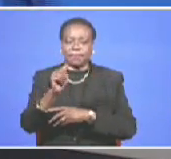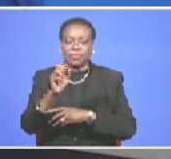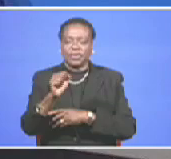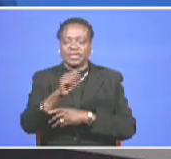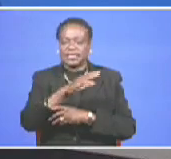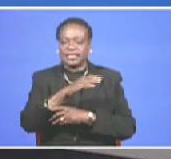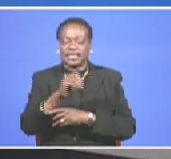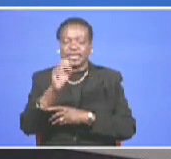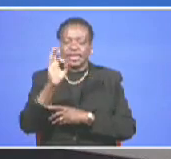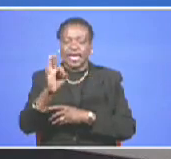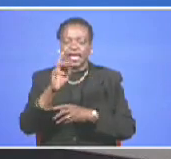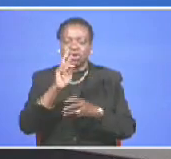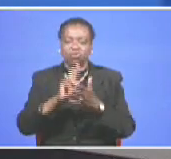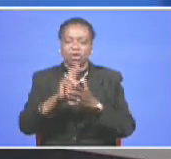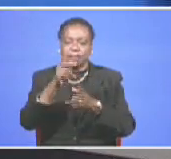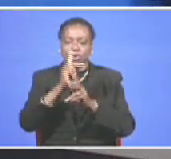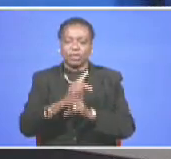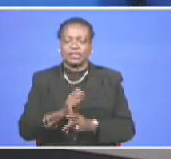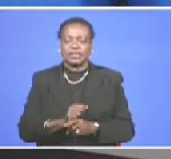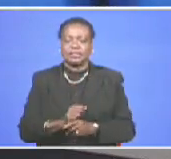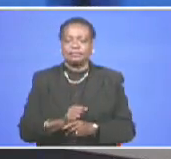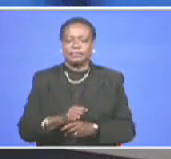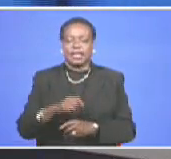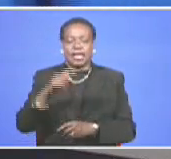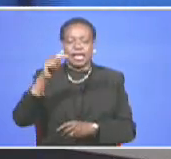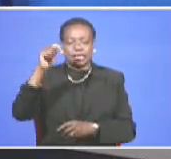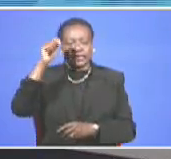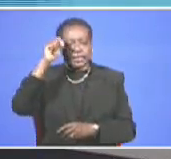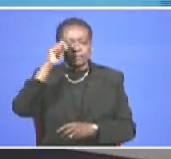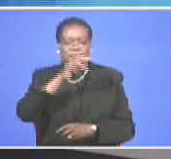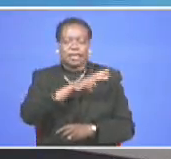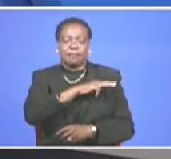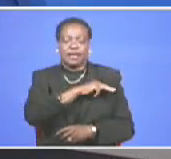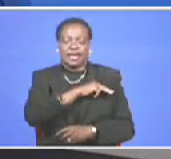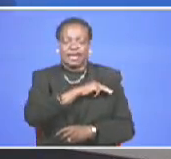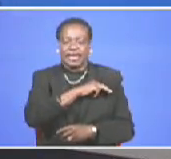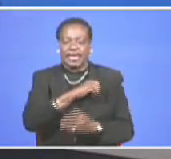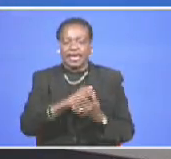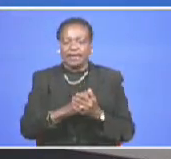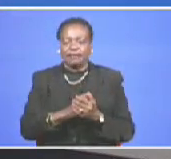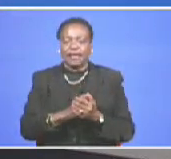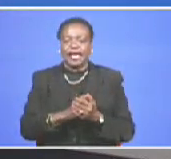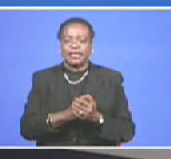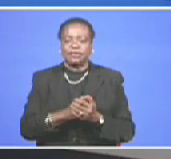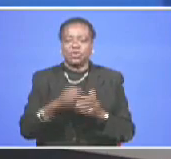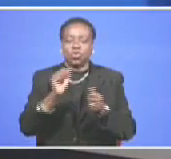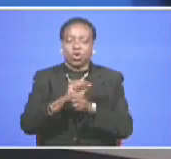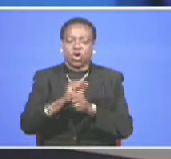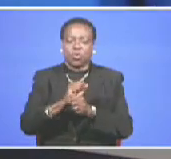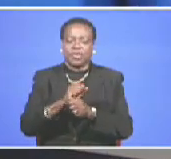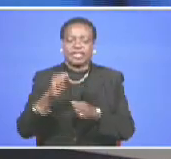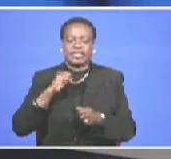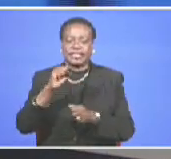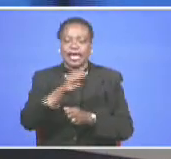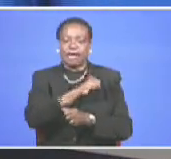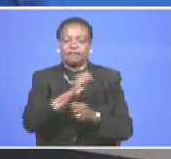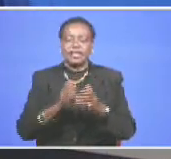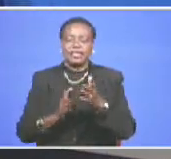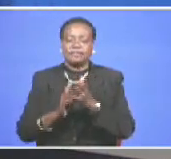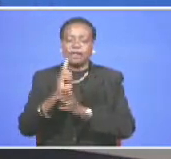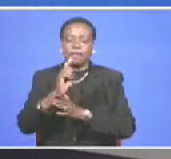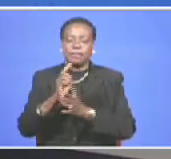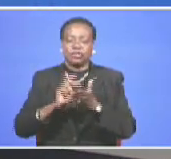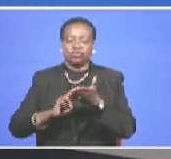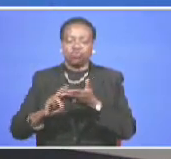basketball player Lural's Tum Tum Nairn, who now works on the Suns staff in a player development role and is close with both players. Spoke of the game's